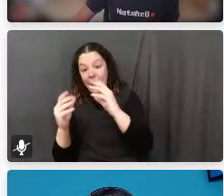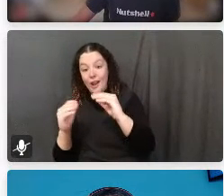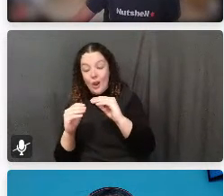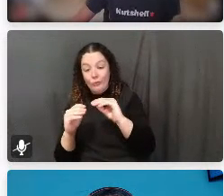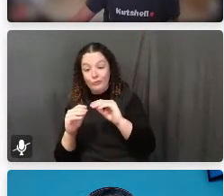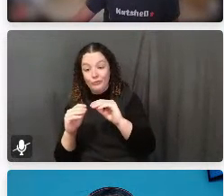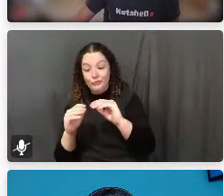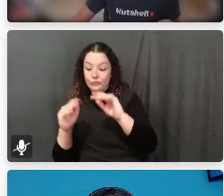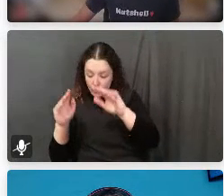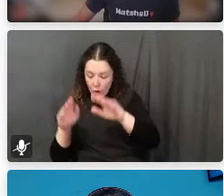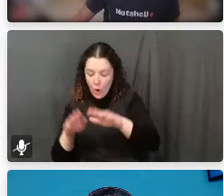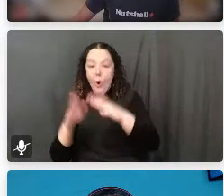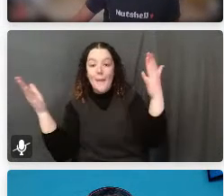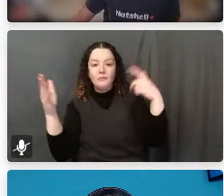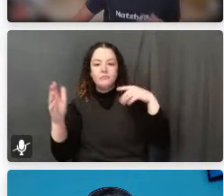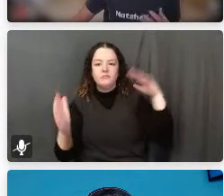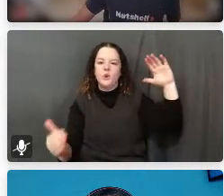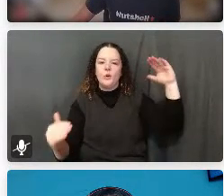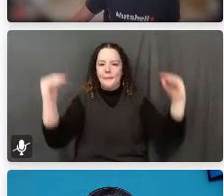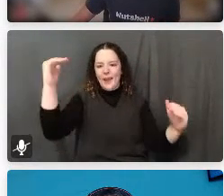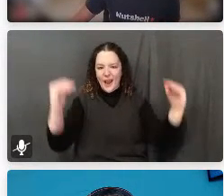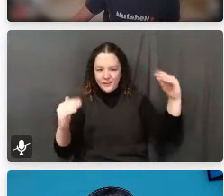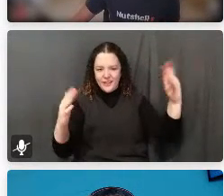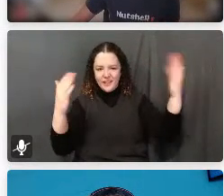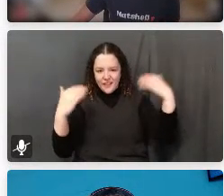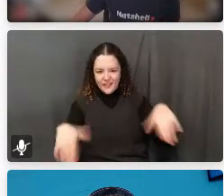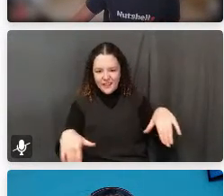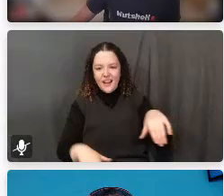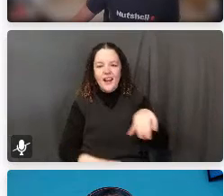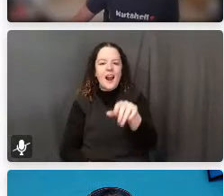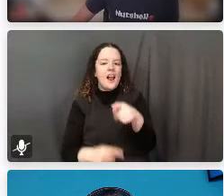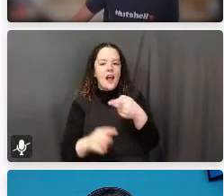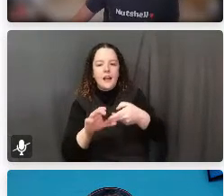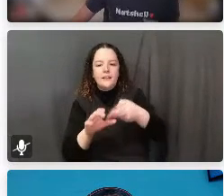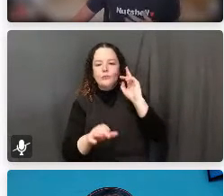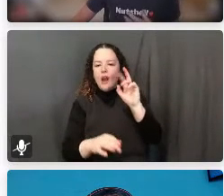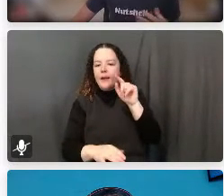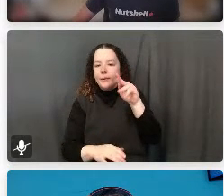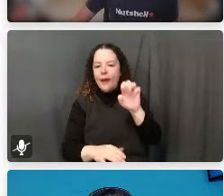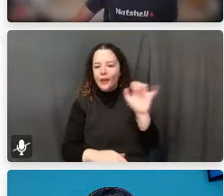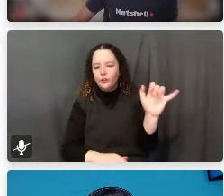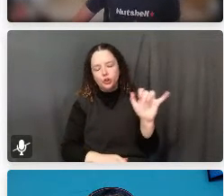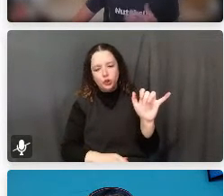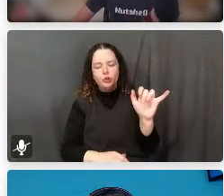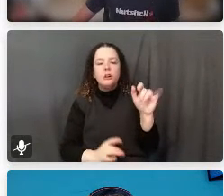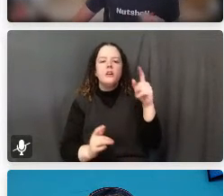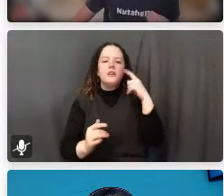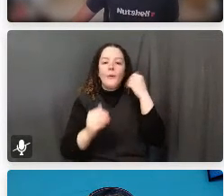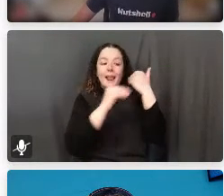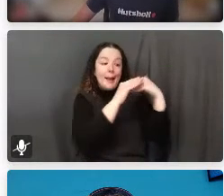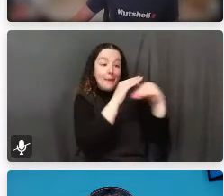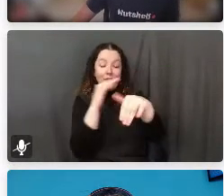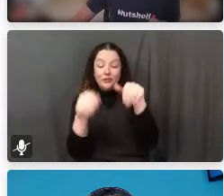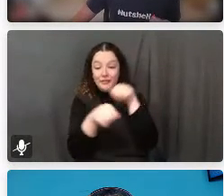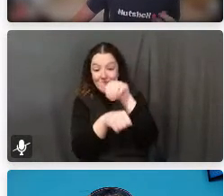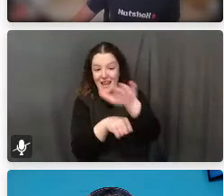divided by how many people clicked on them, and then what is the unsubscribe rate as well. So any emails that you send out and people are like, hey, I no longer